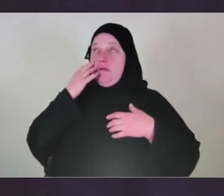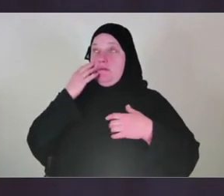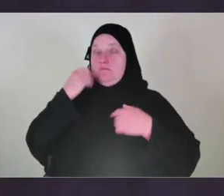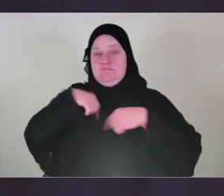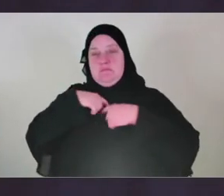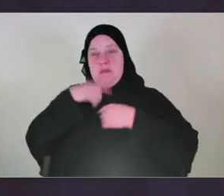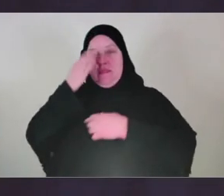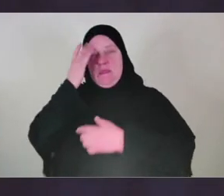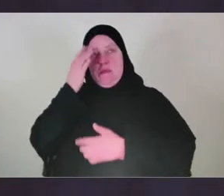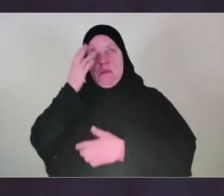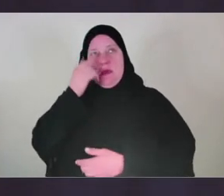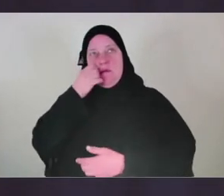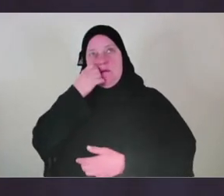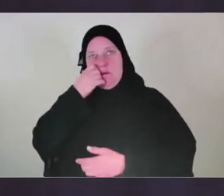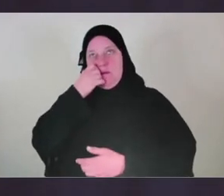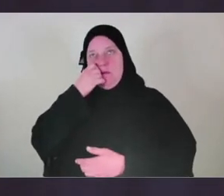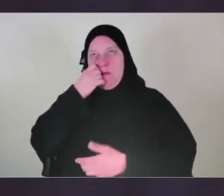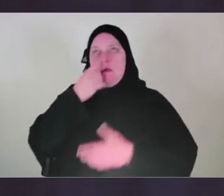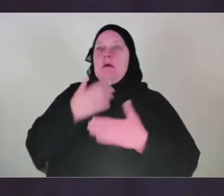am I going to do with this child?